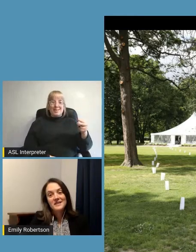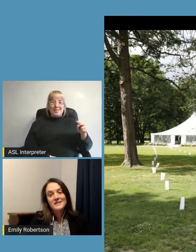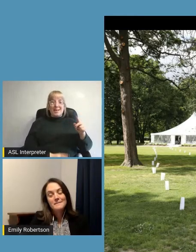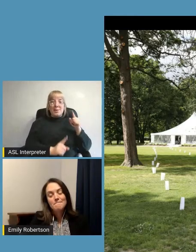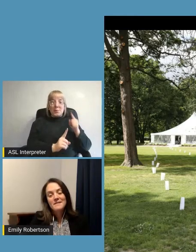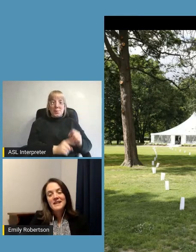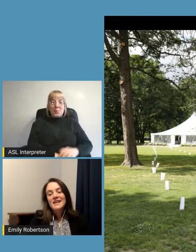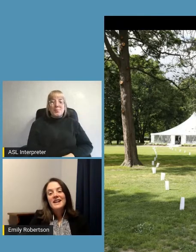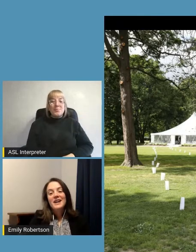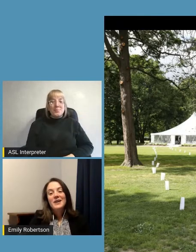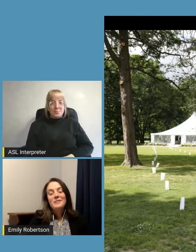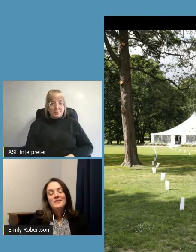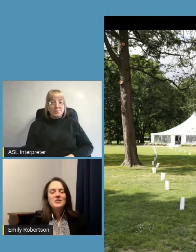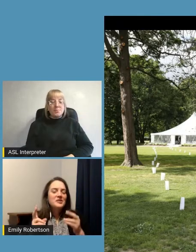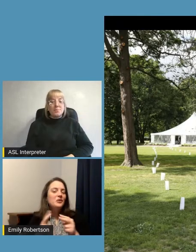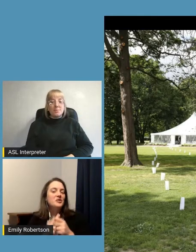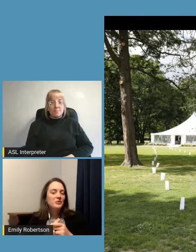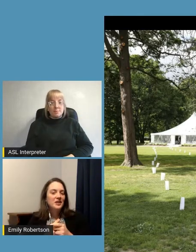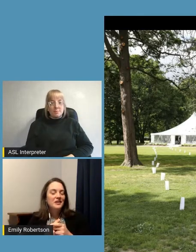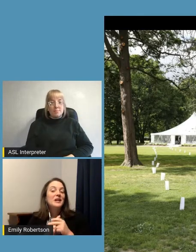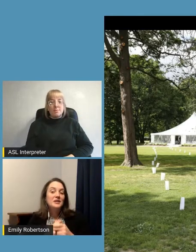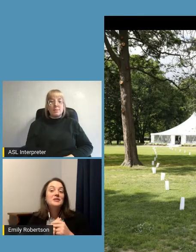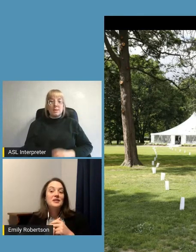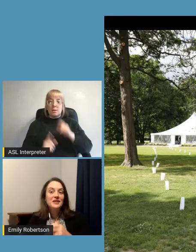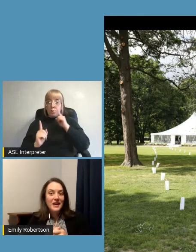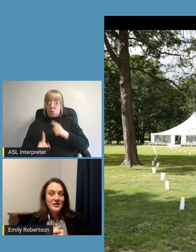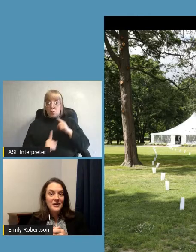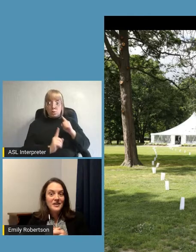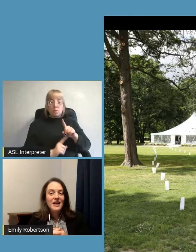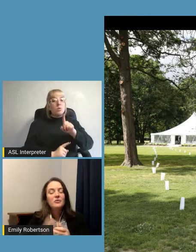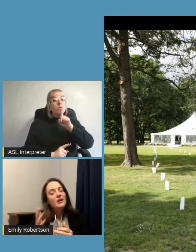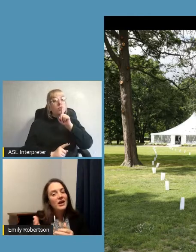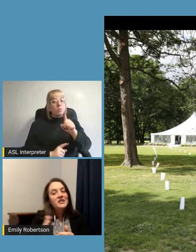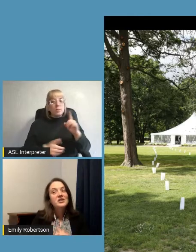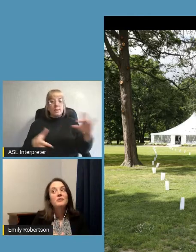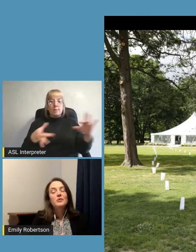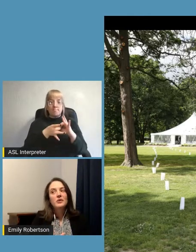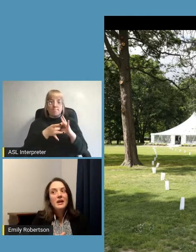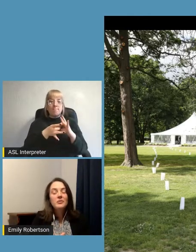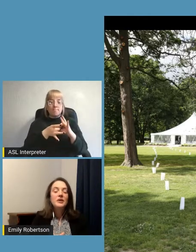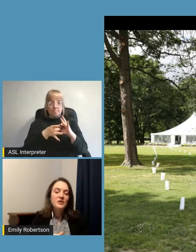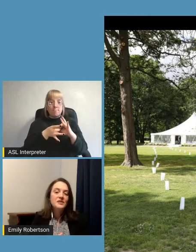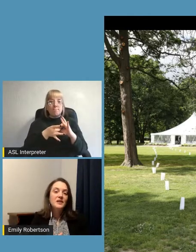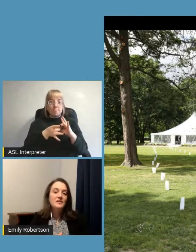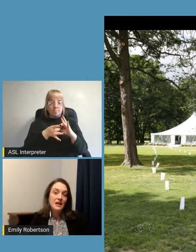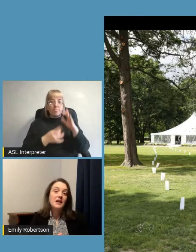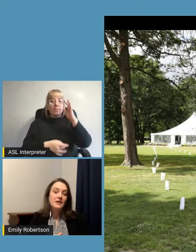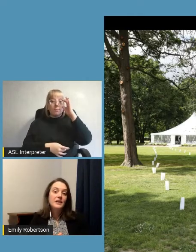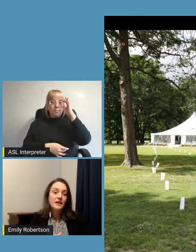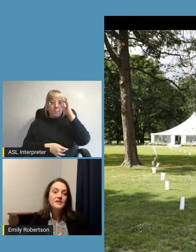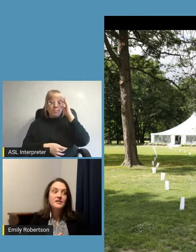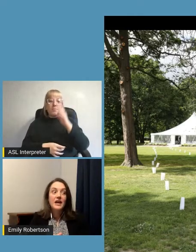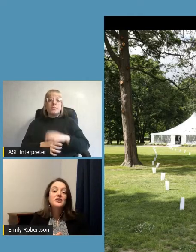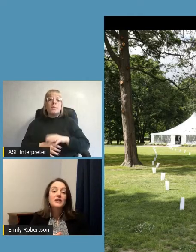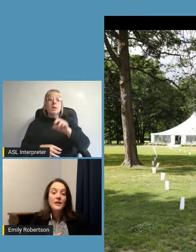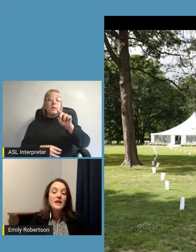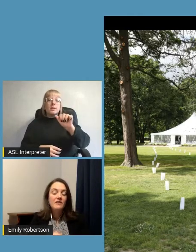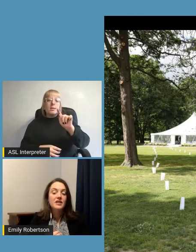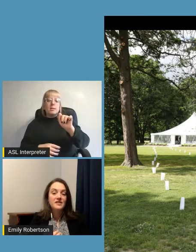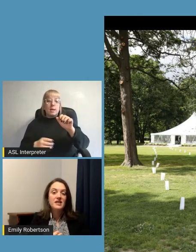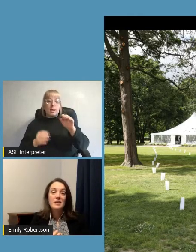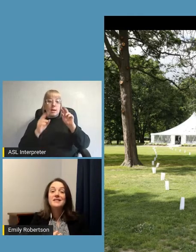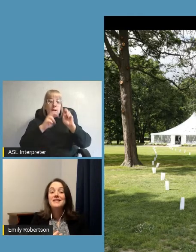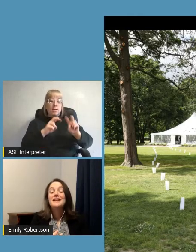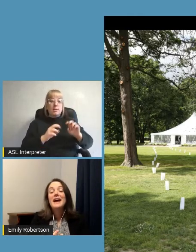marketing business. So these goals are really linked together. And we were able, by using data analytics, to actually cut